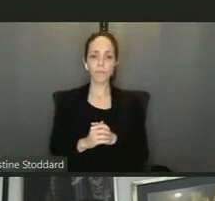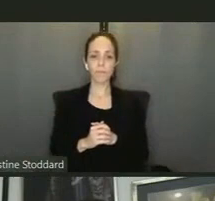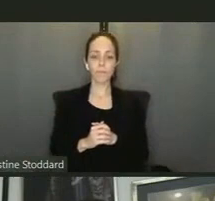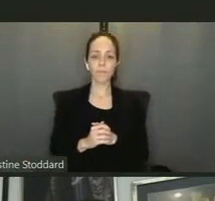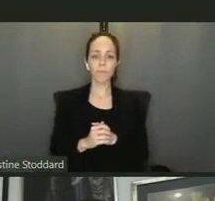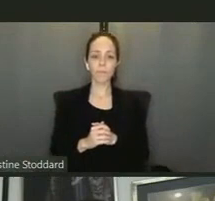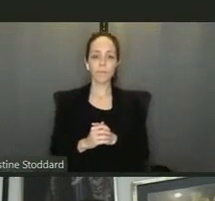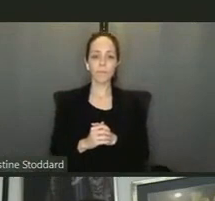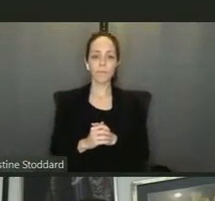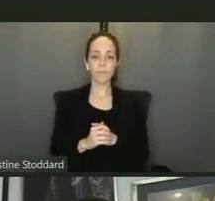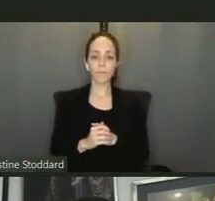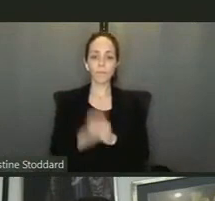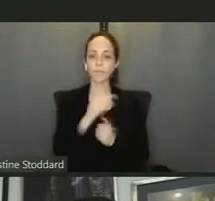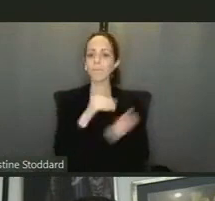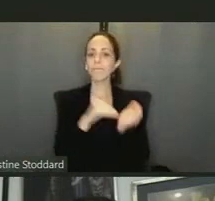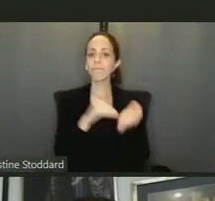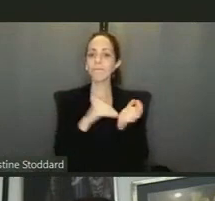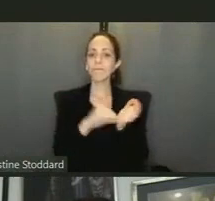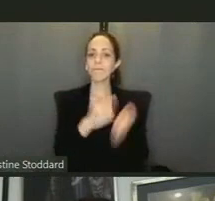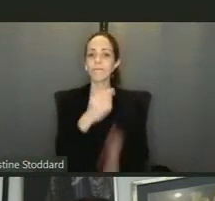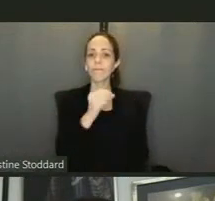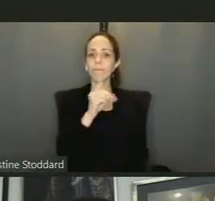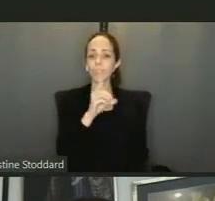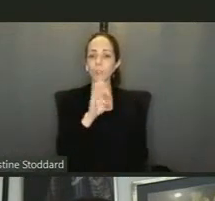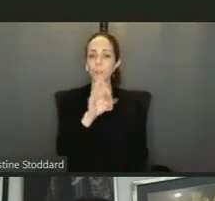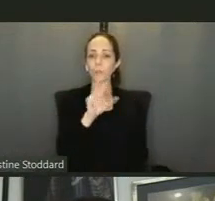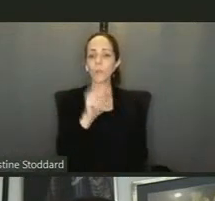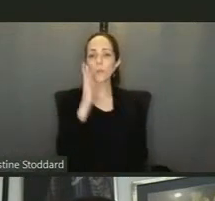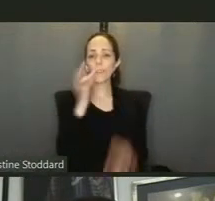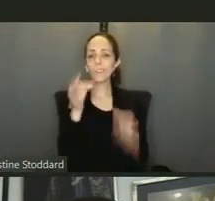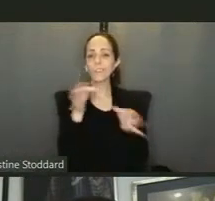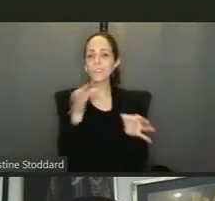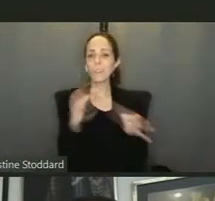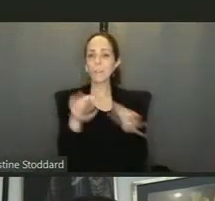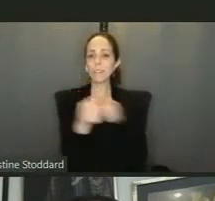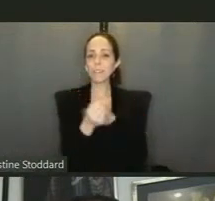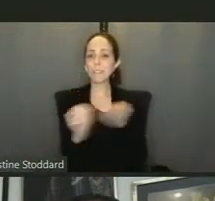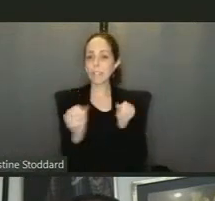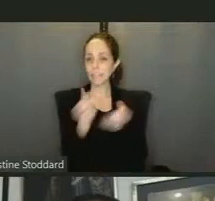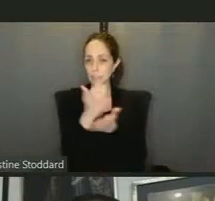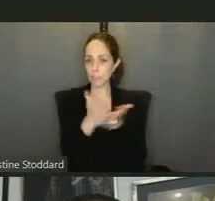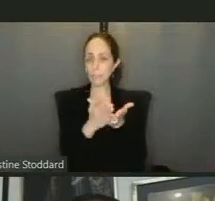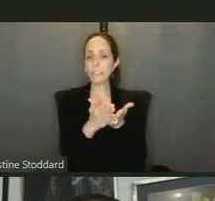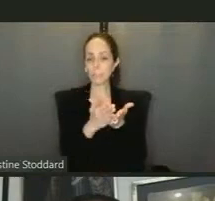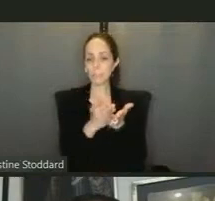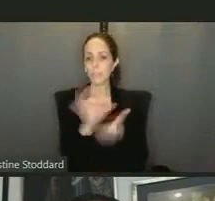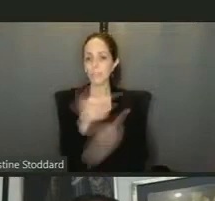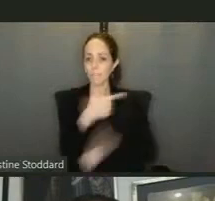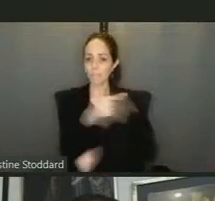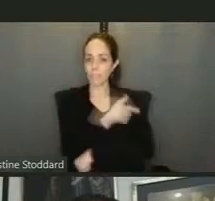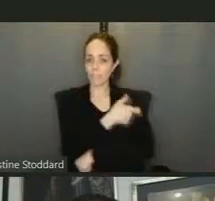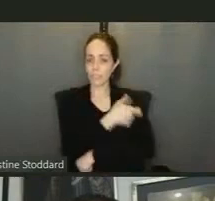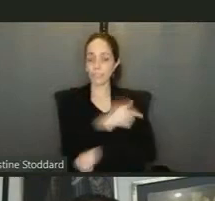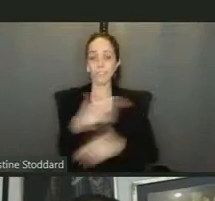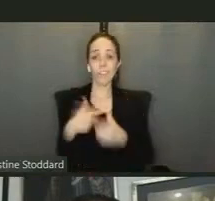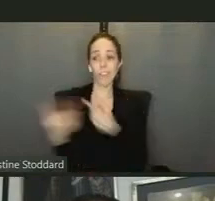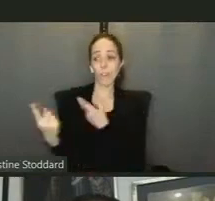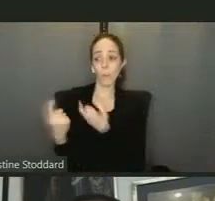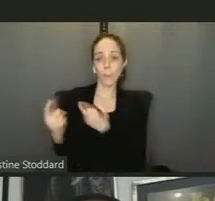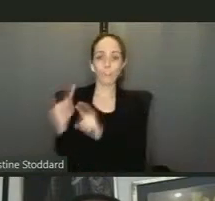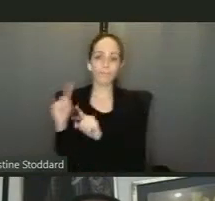Dr. Goodwin is going to start talking a little bit more about the safety profile of the vaccine, and then we'd be open to any questions that you might have.